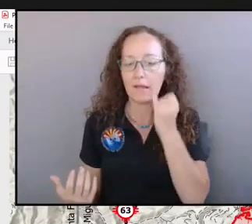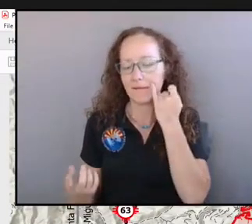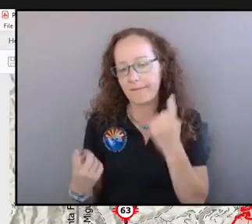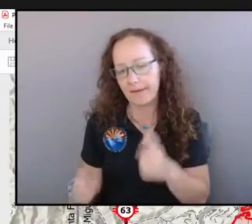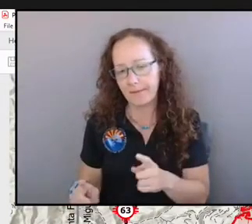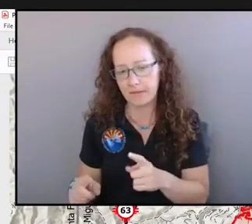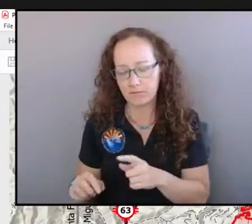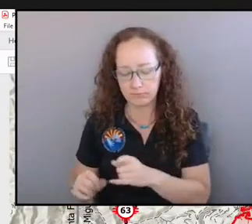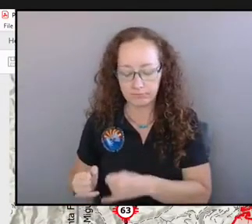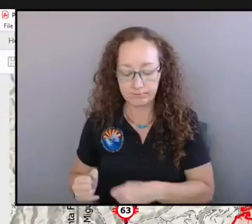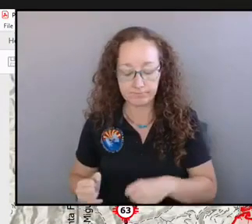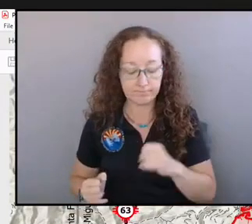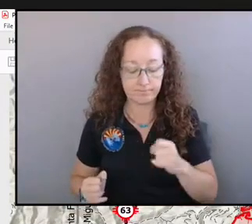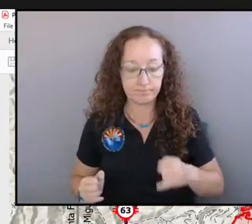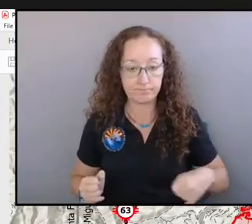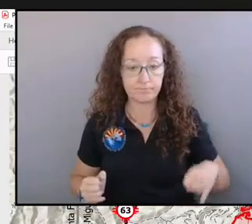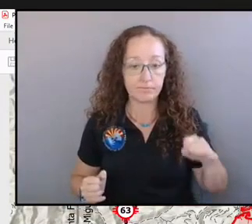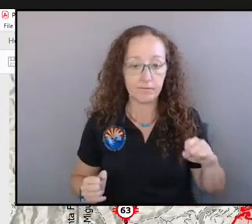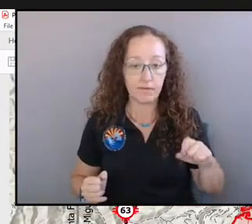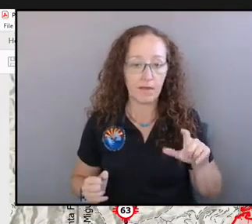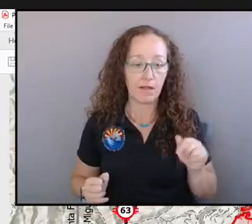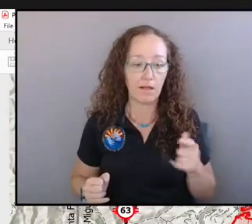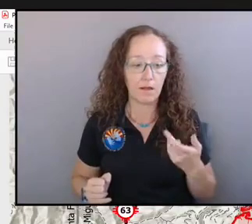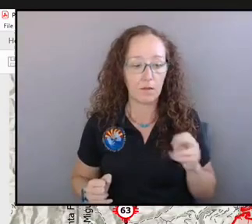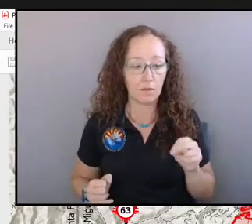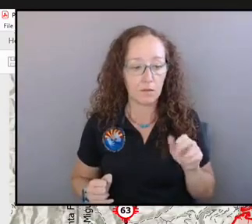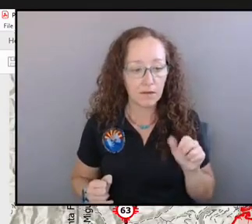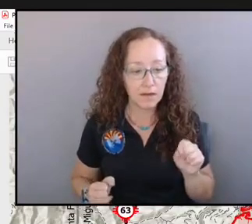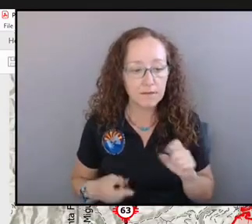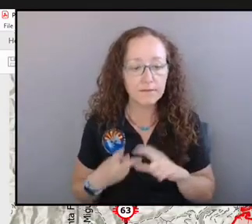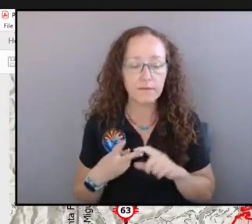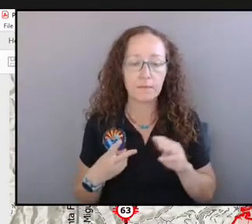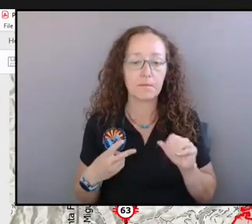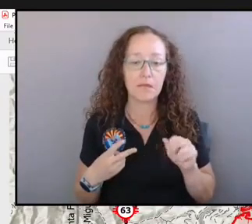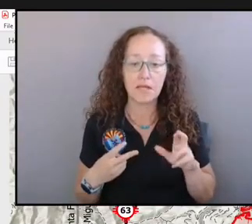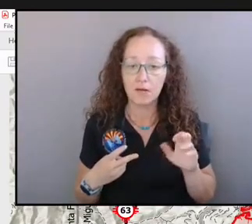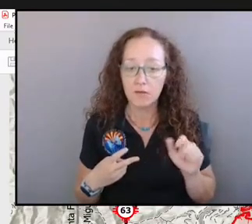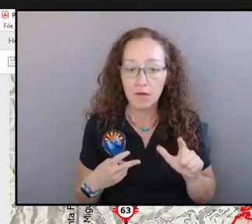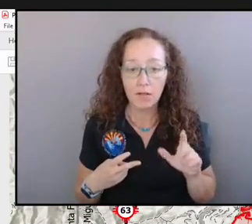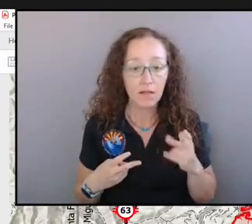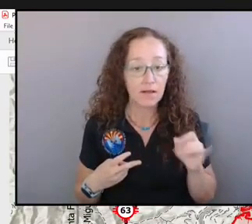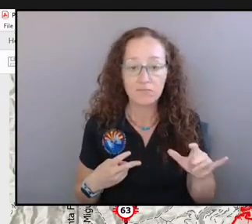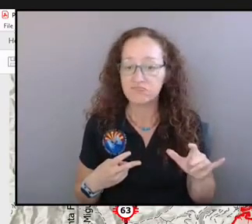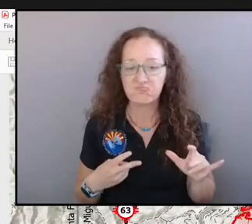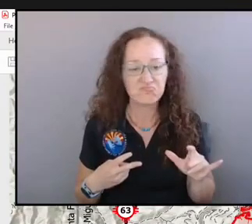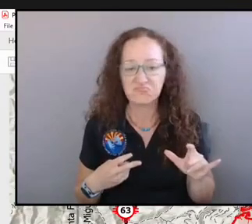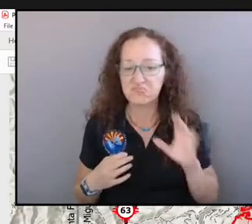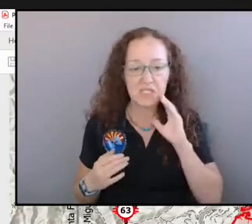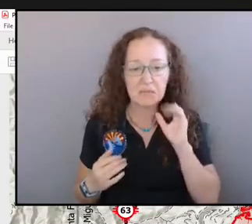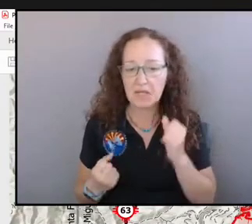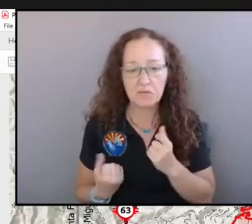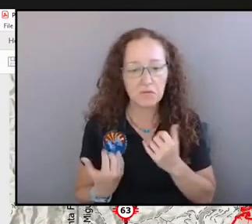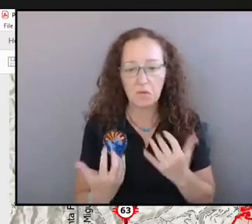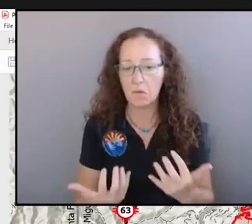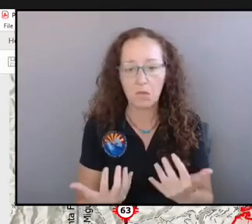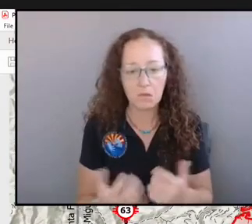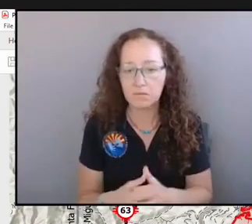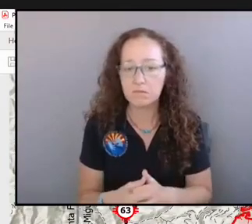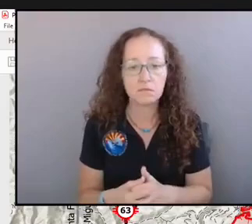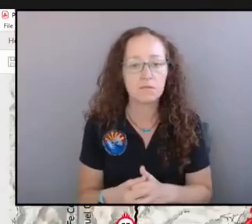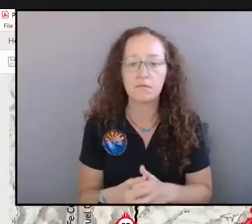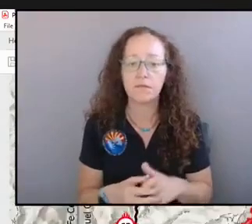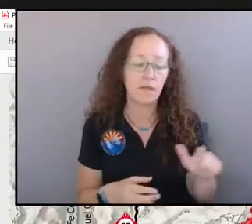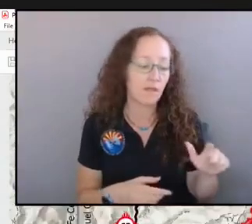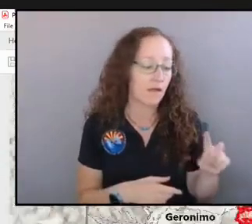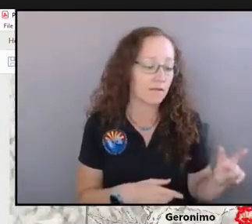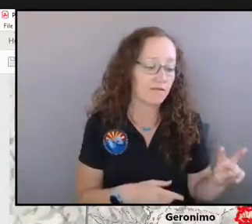south side, Lagunas area, Mineral Hill, not expecting to see any growth. Coming up past Las Vegas, that south-southeast